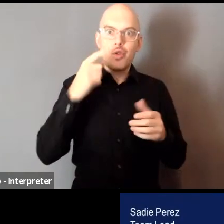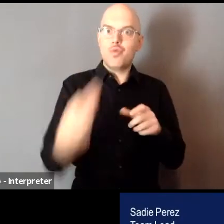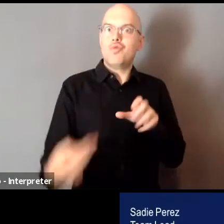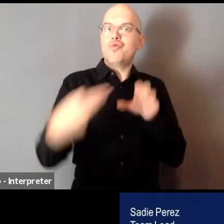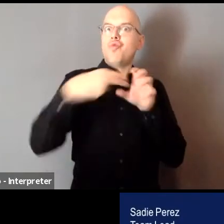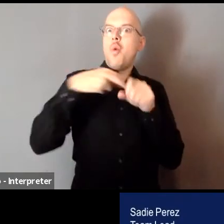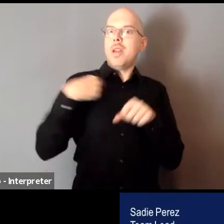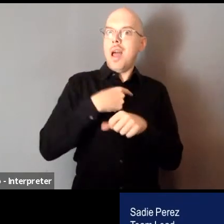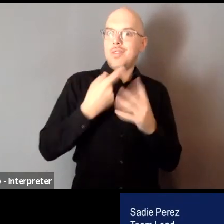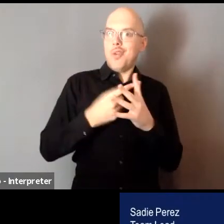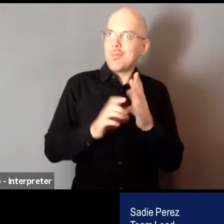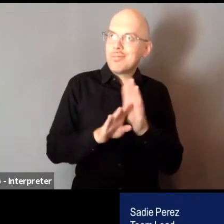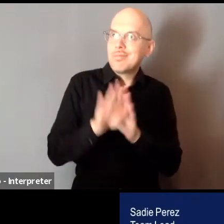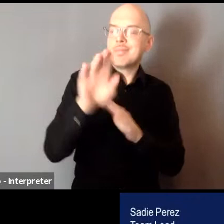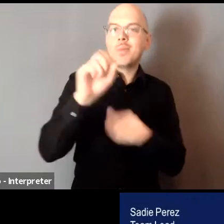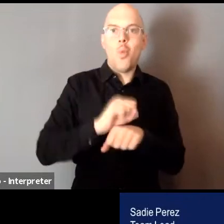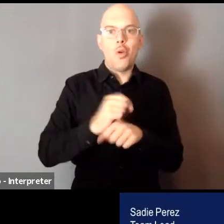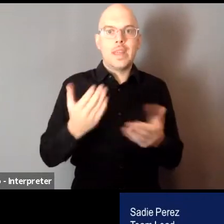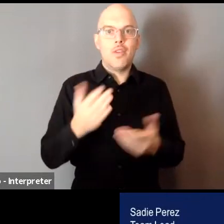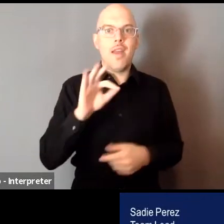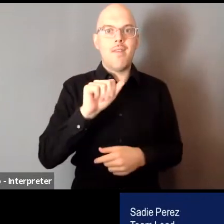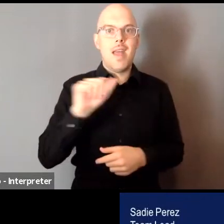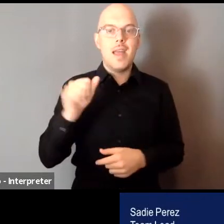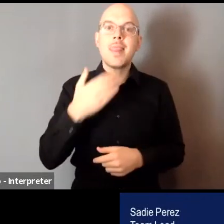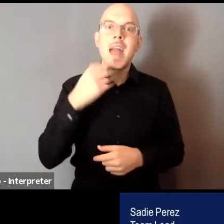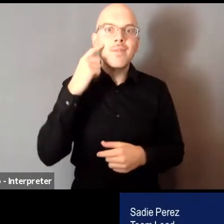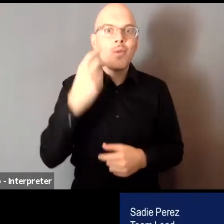So thank you and best of luck to you all.